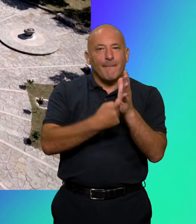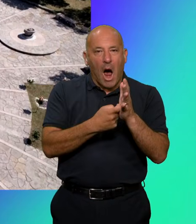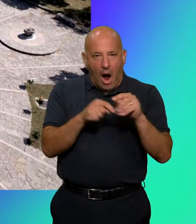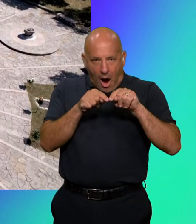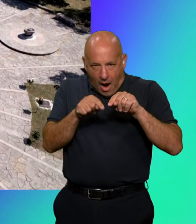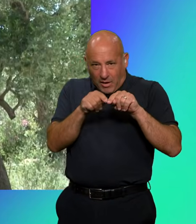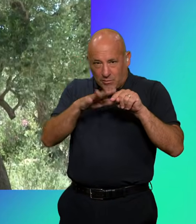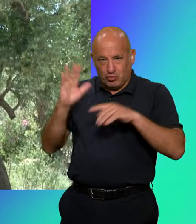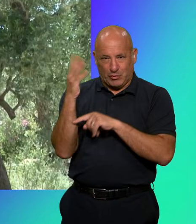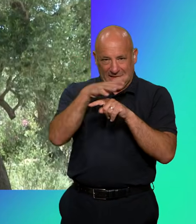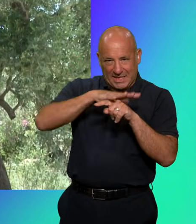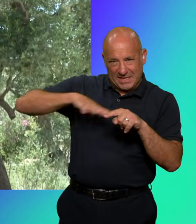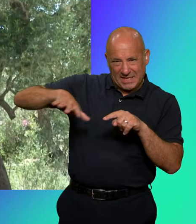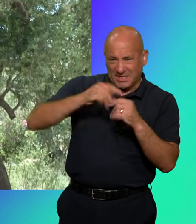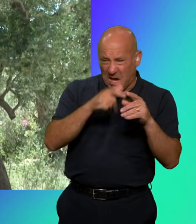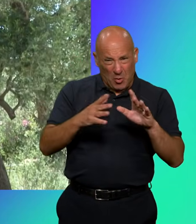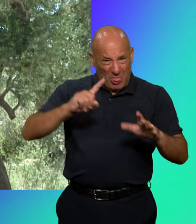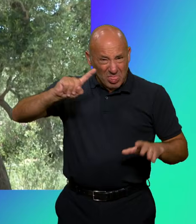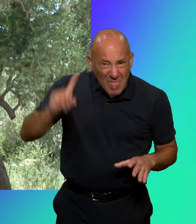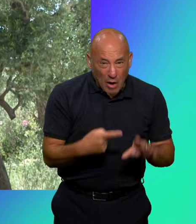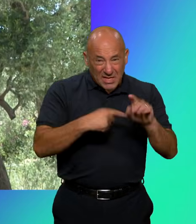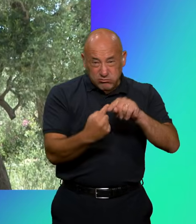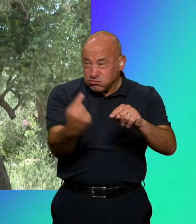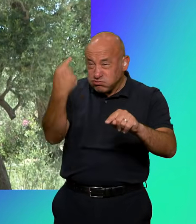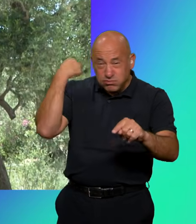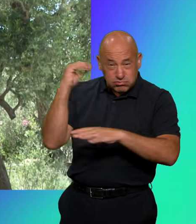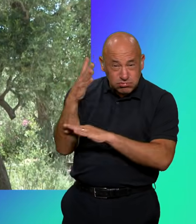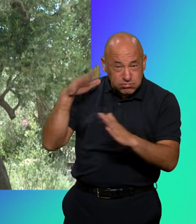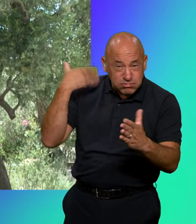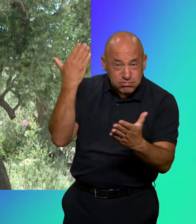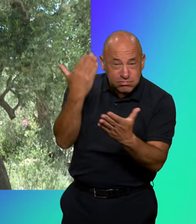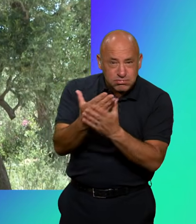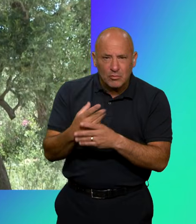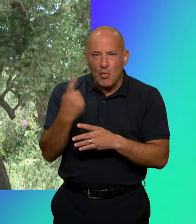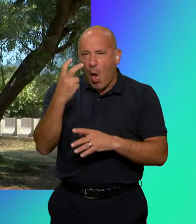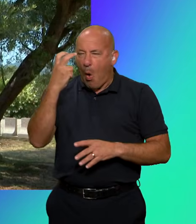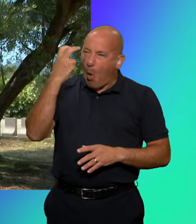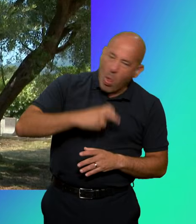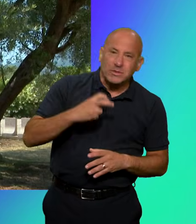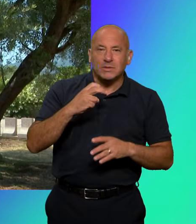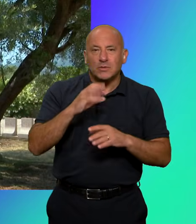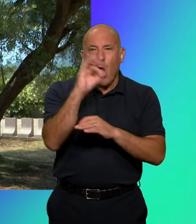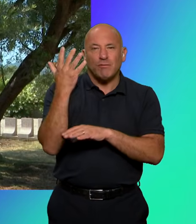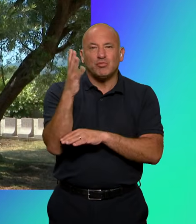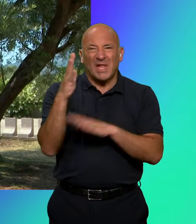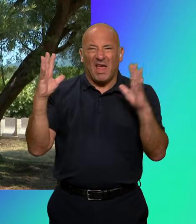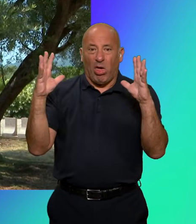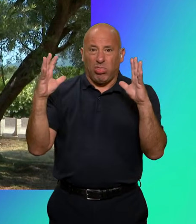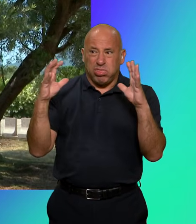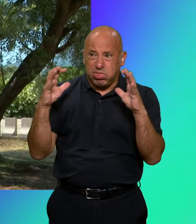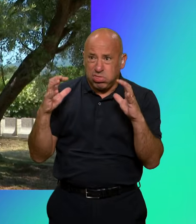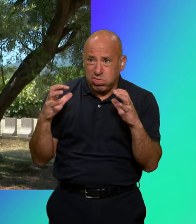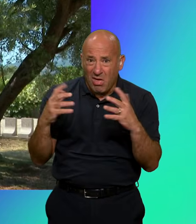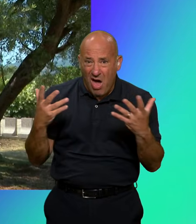town of Bar, with several said to date back thousands of years, and efforts to save one of the country's oldest olive